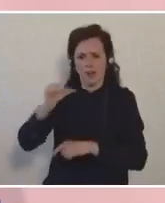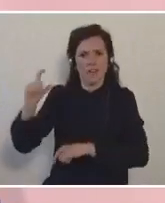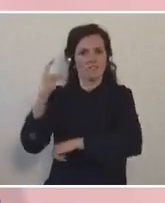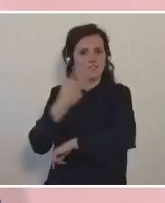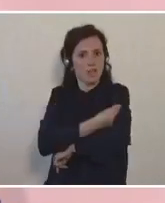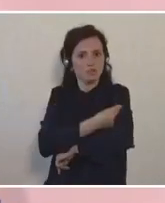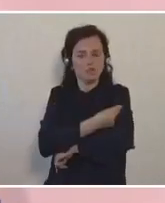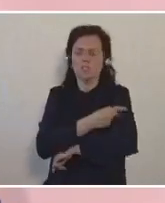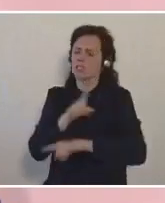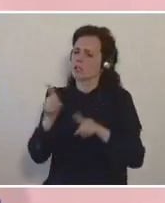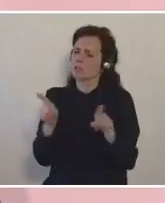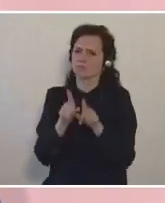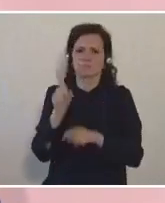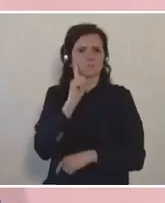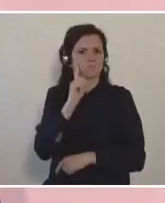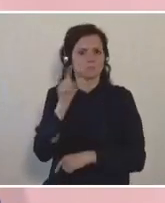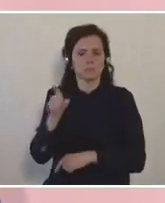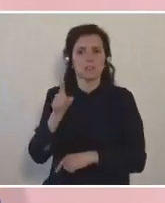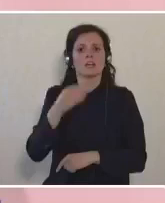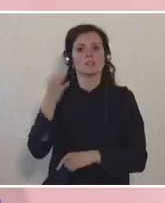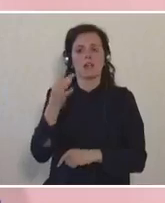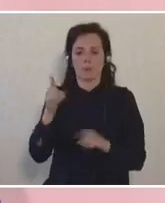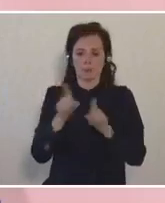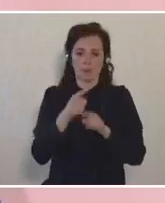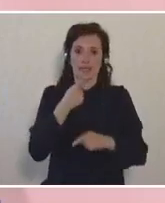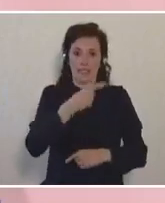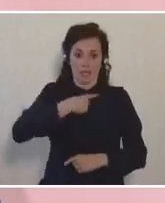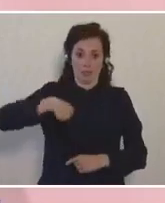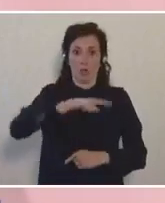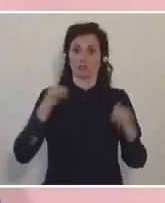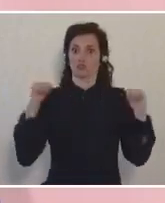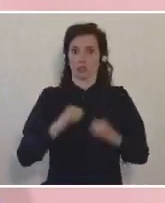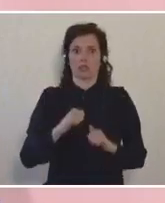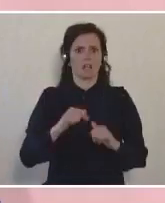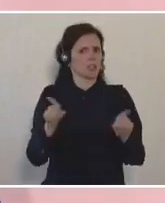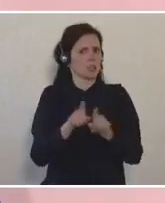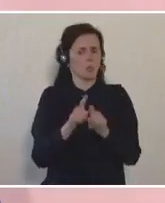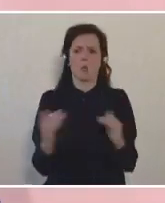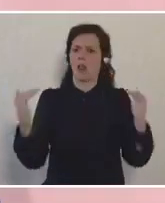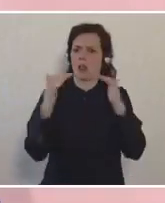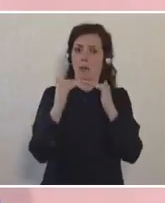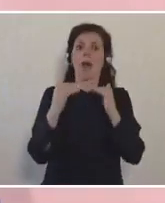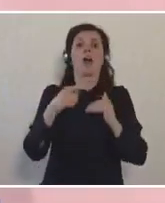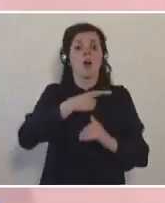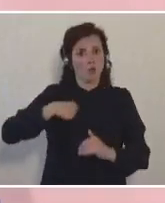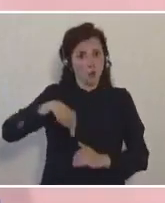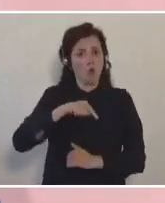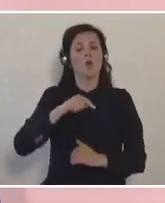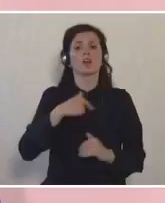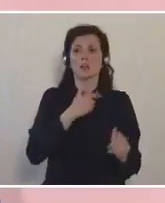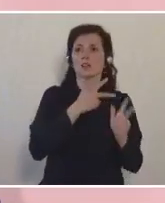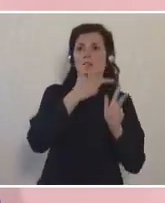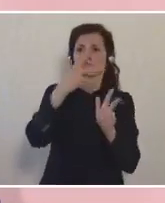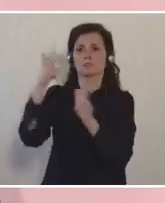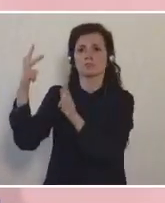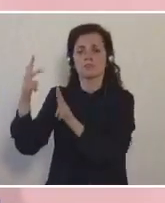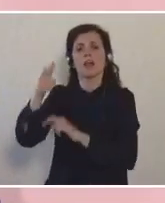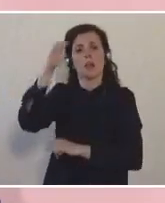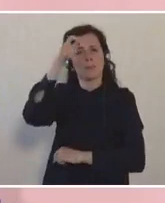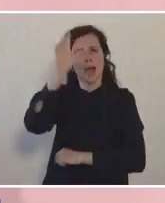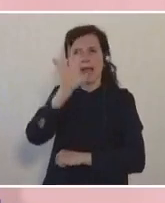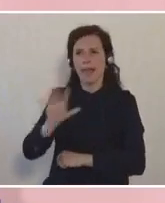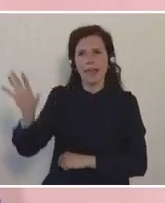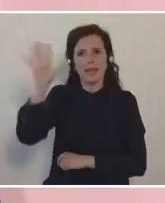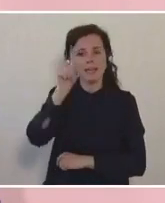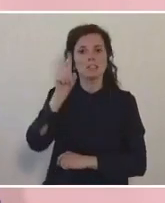Exporting also, furthermore, to countries that were blocking their exports. So that is